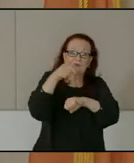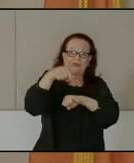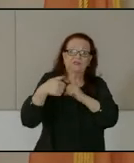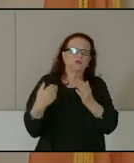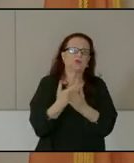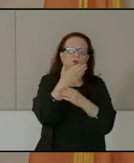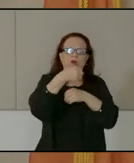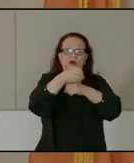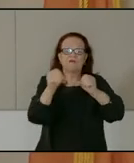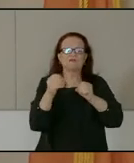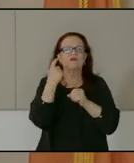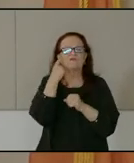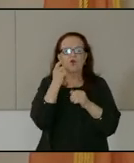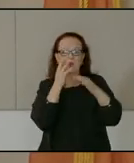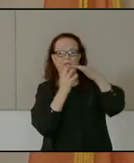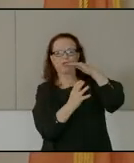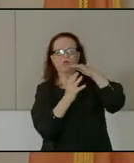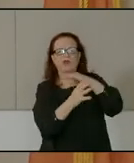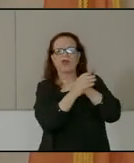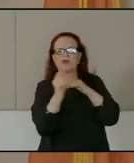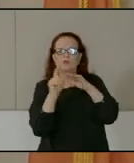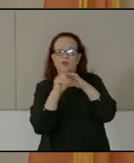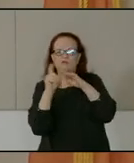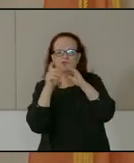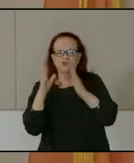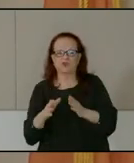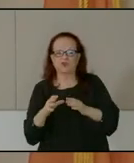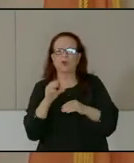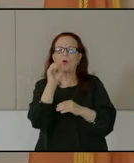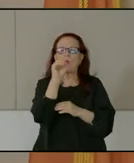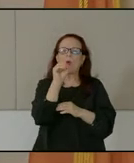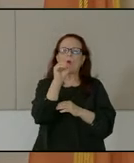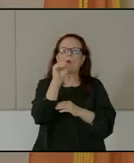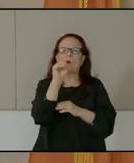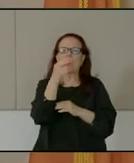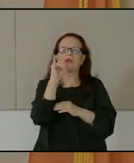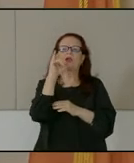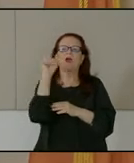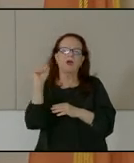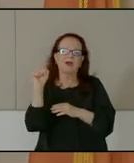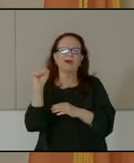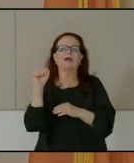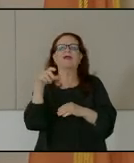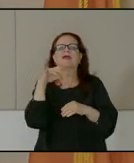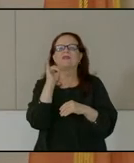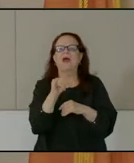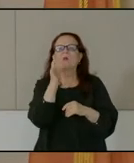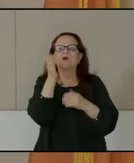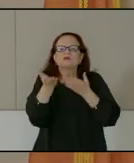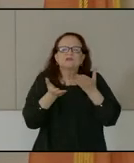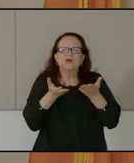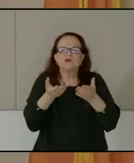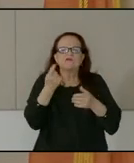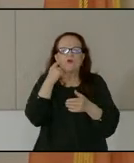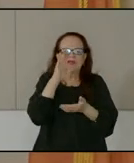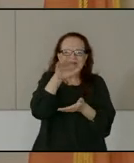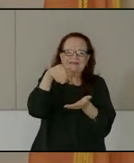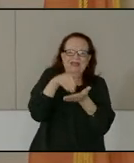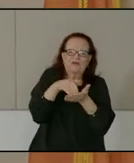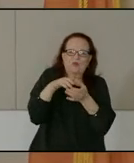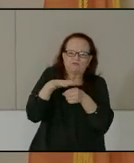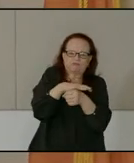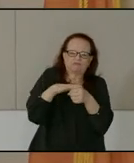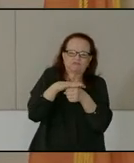and Refugee Affairs, also known as OIRA. The OIRA will serve as a central hub